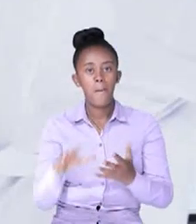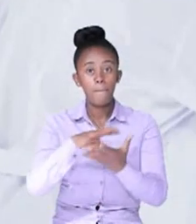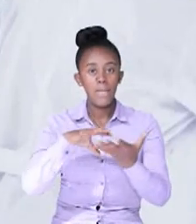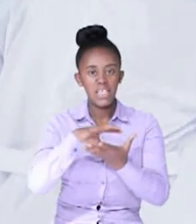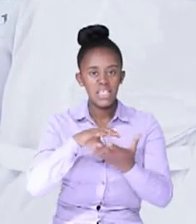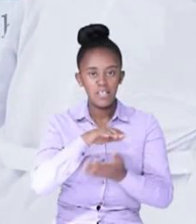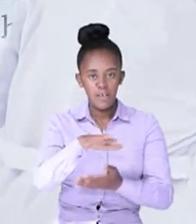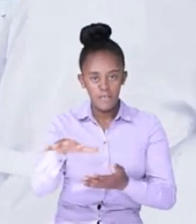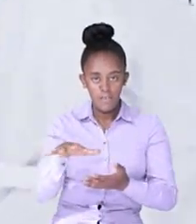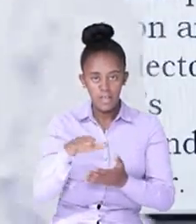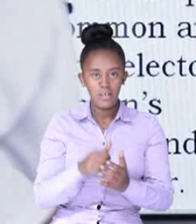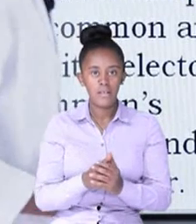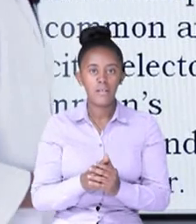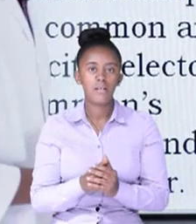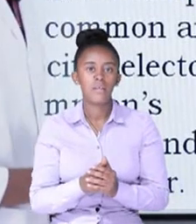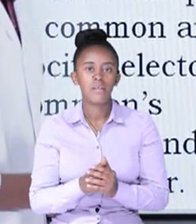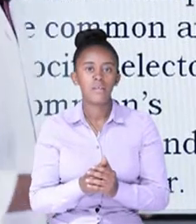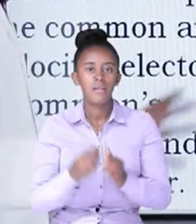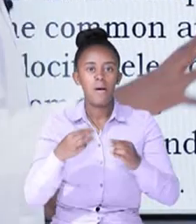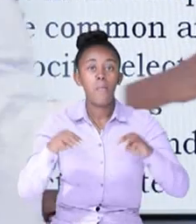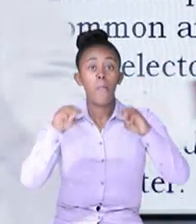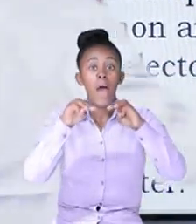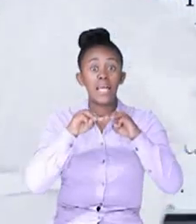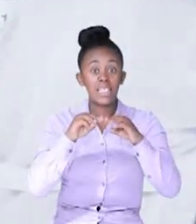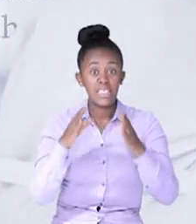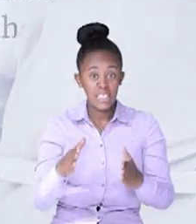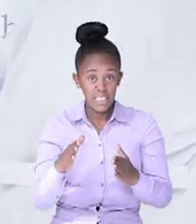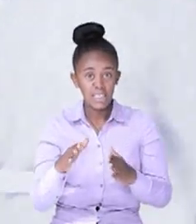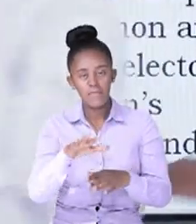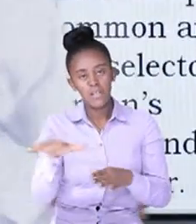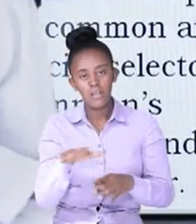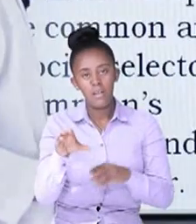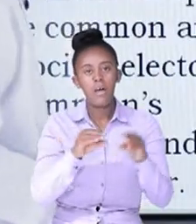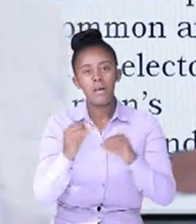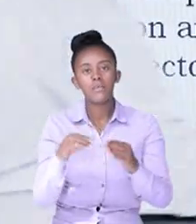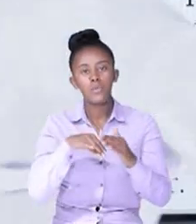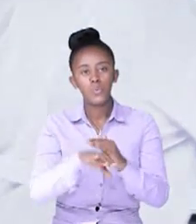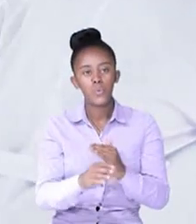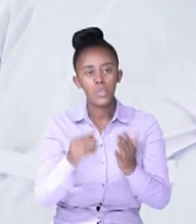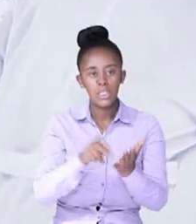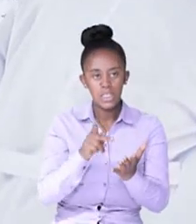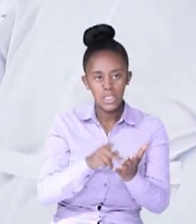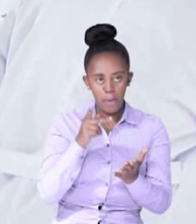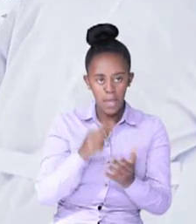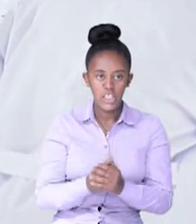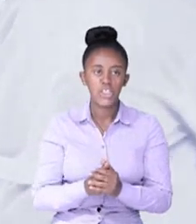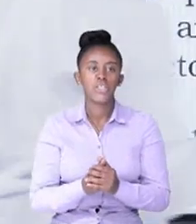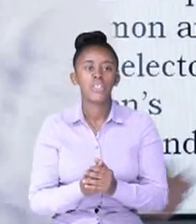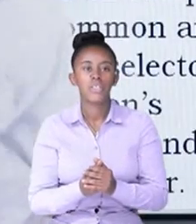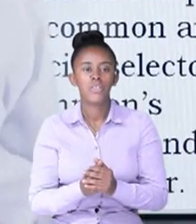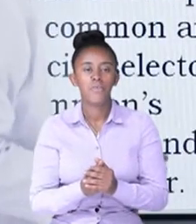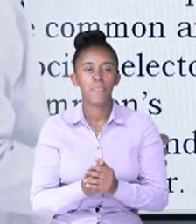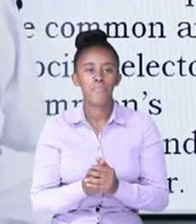electric field is acting downward, and the magnetic field is acting into the page. The magnetic field is into